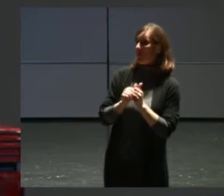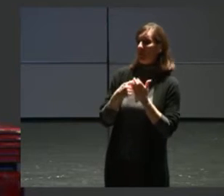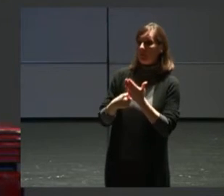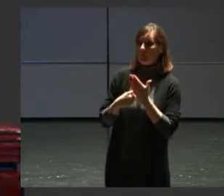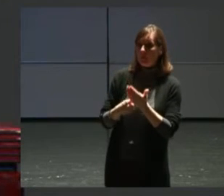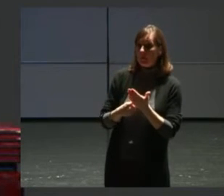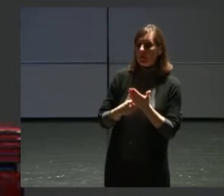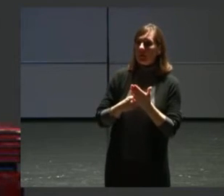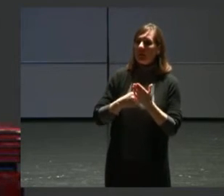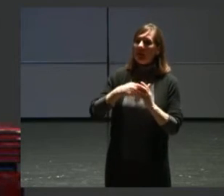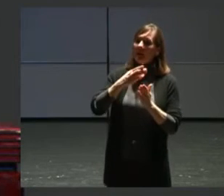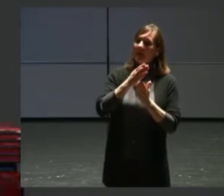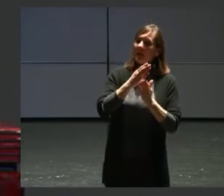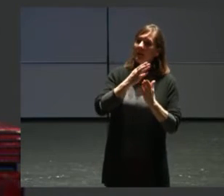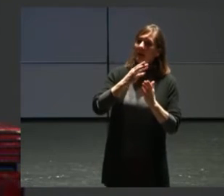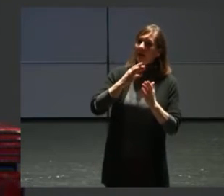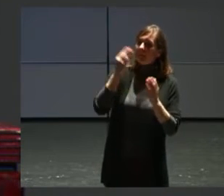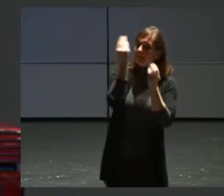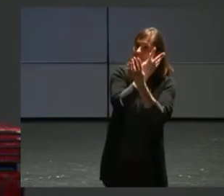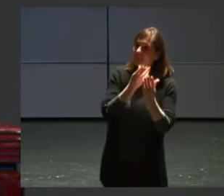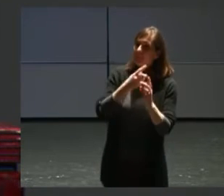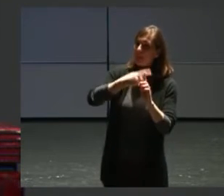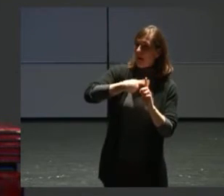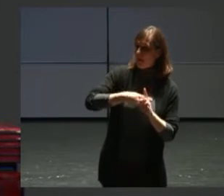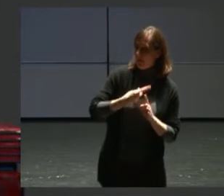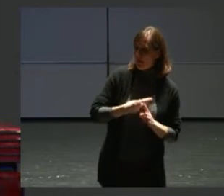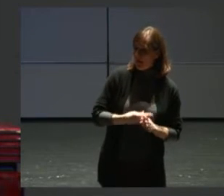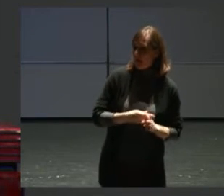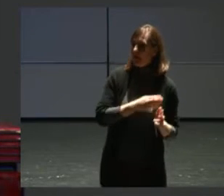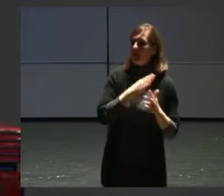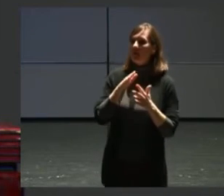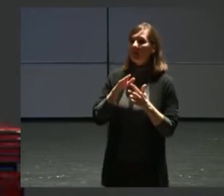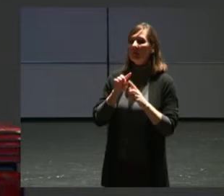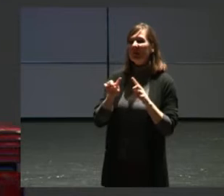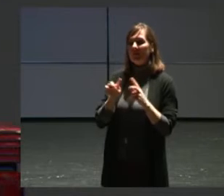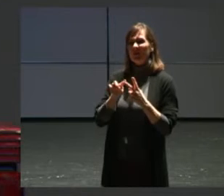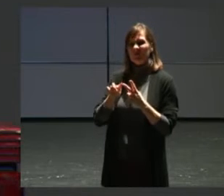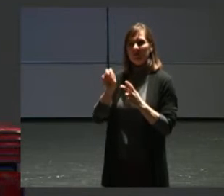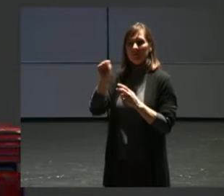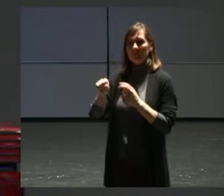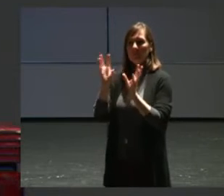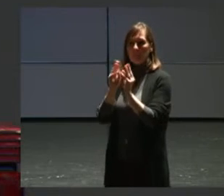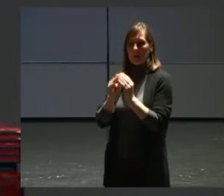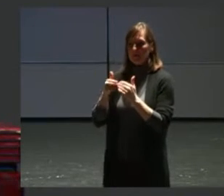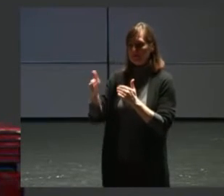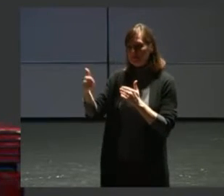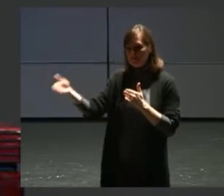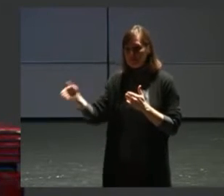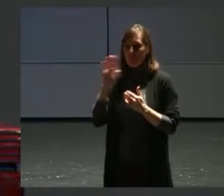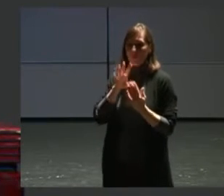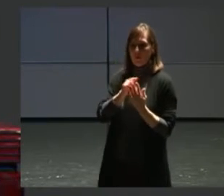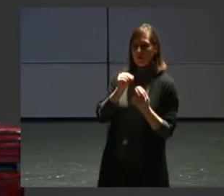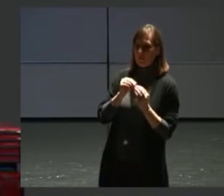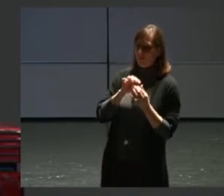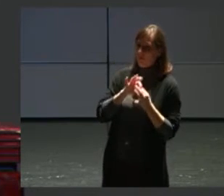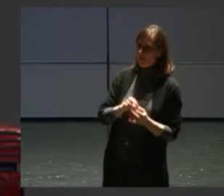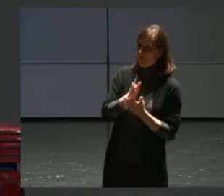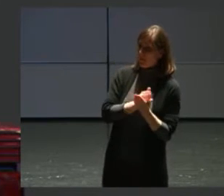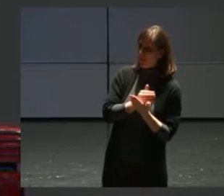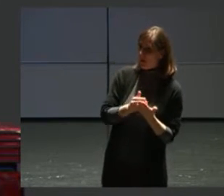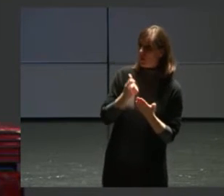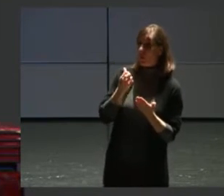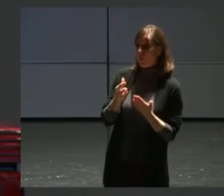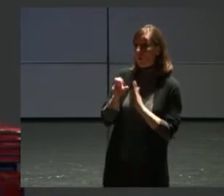semester meetings, as well as other mechanisms as we learn more about the budget, and in particular some of the things with the state budget that